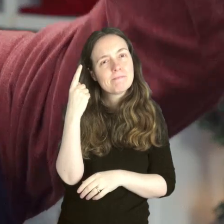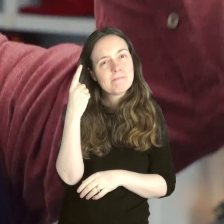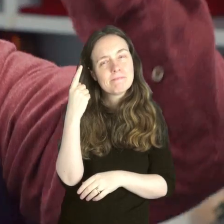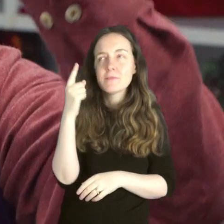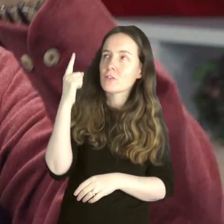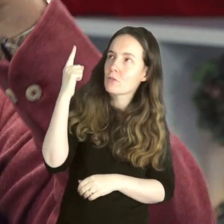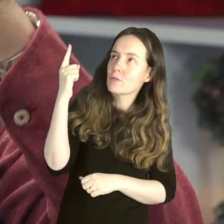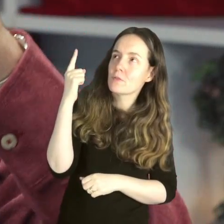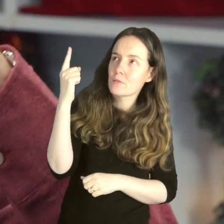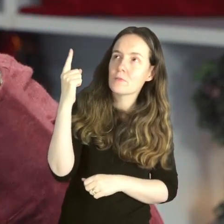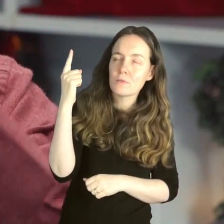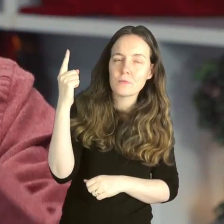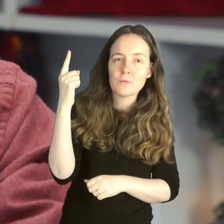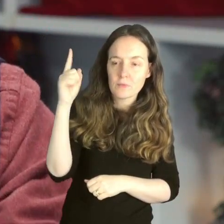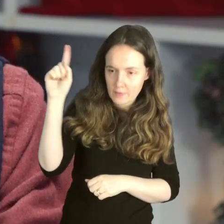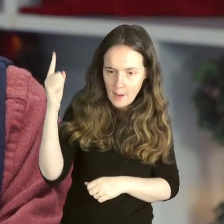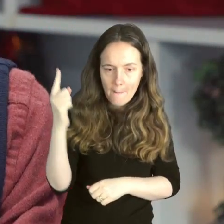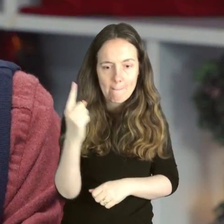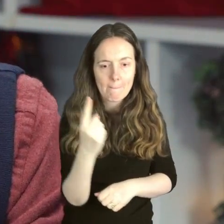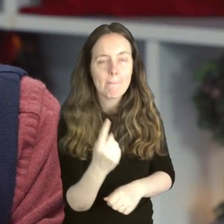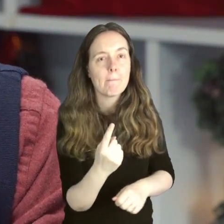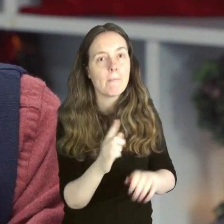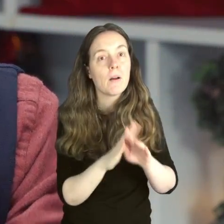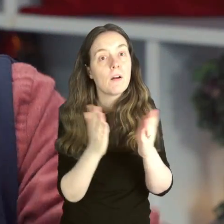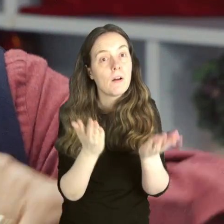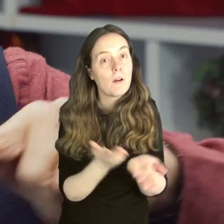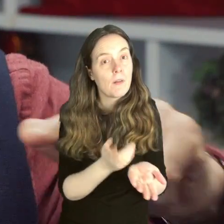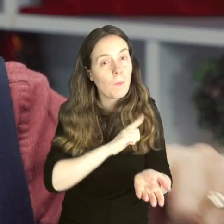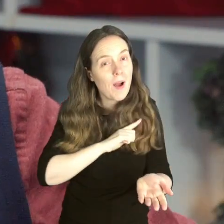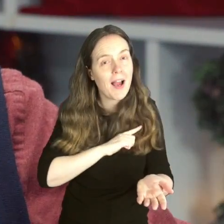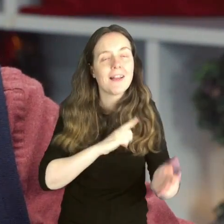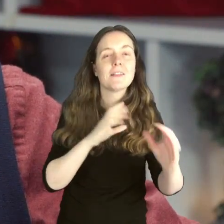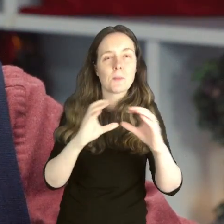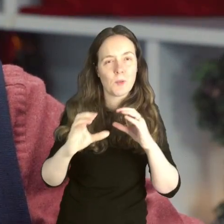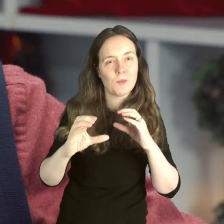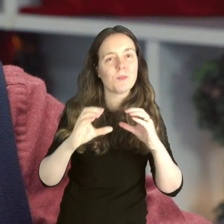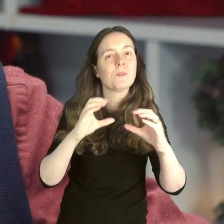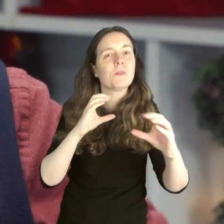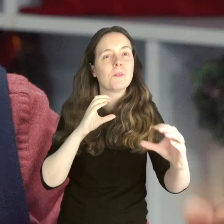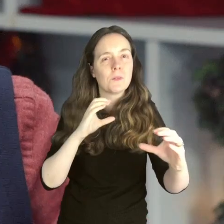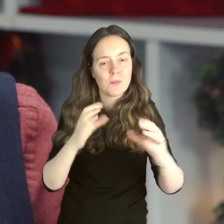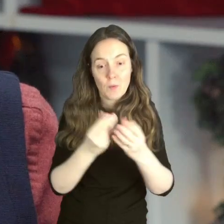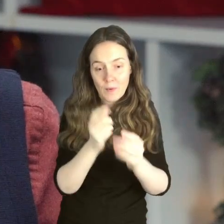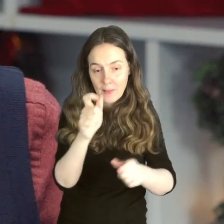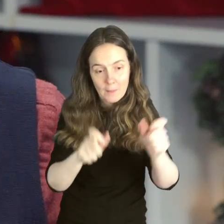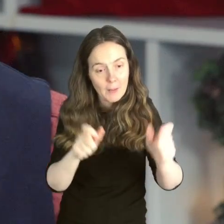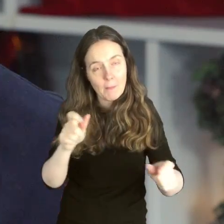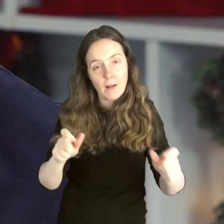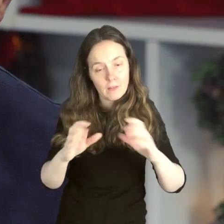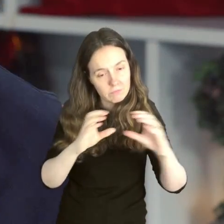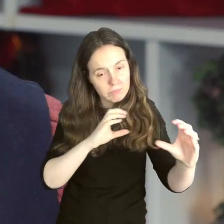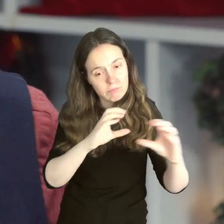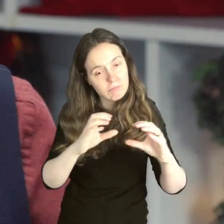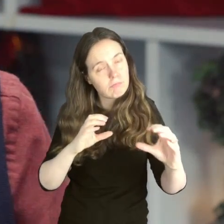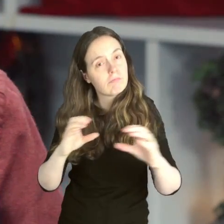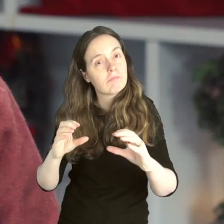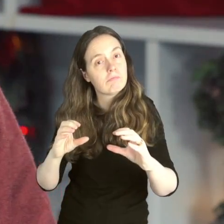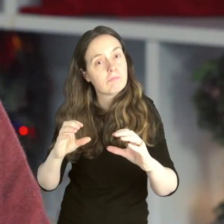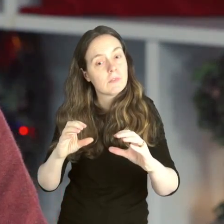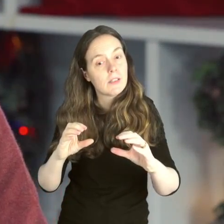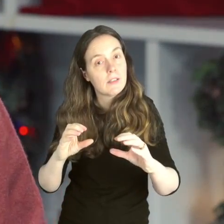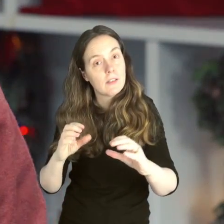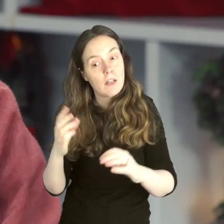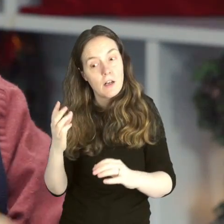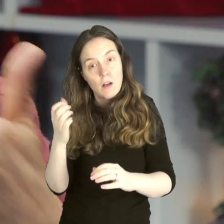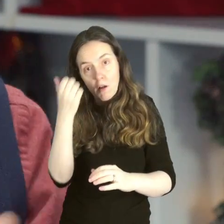that God had come to the earth to communicate with people. And by giving